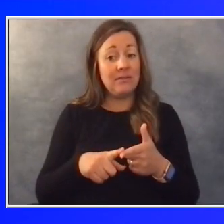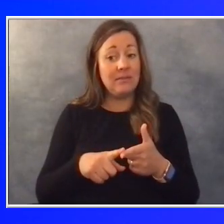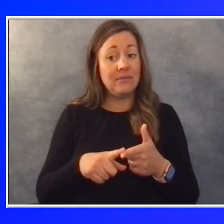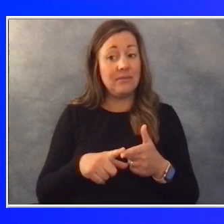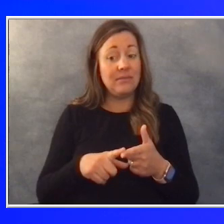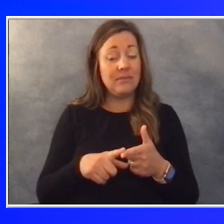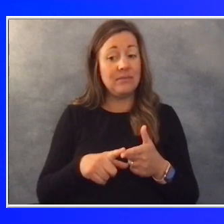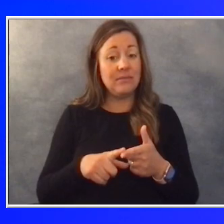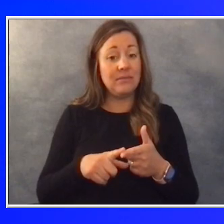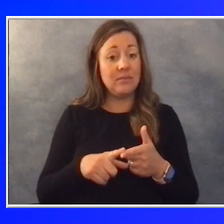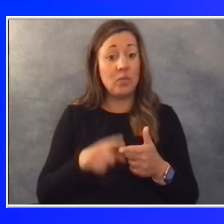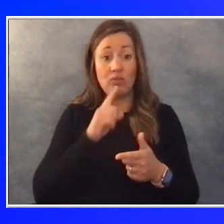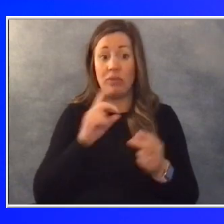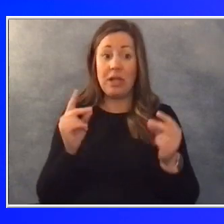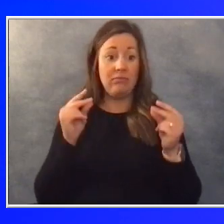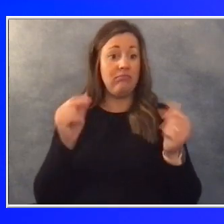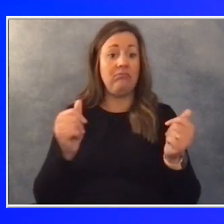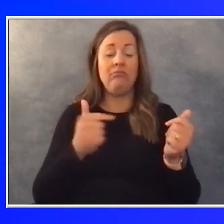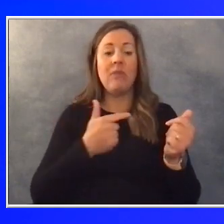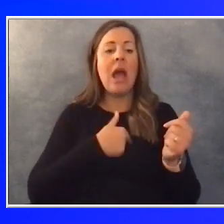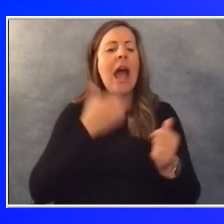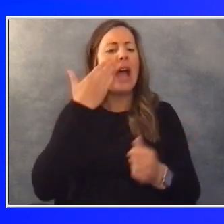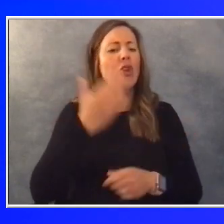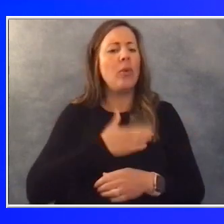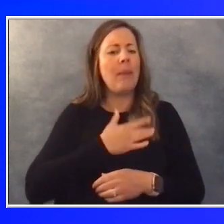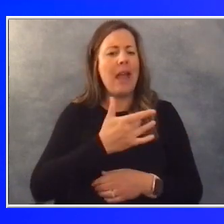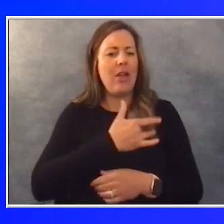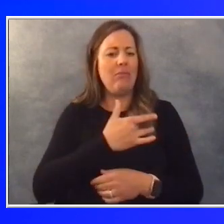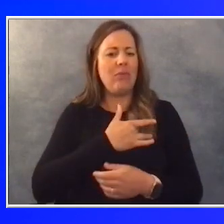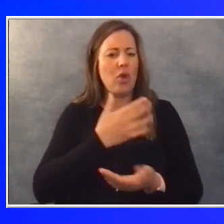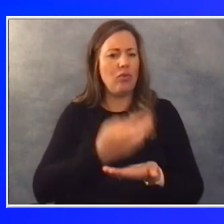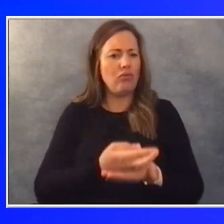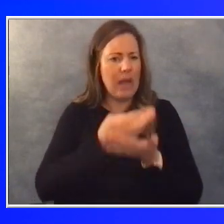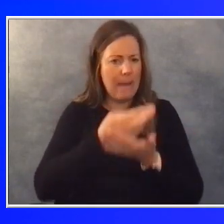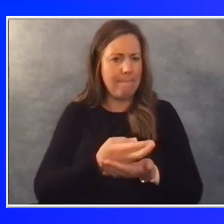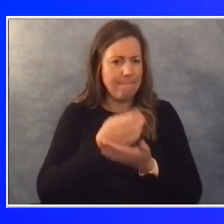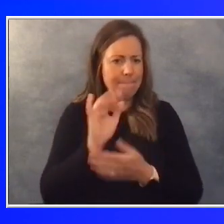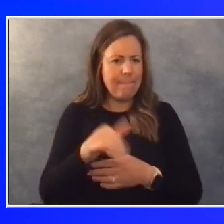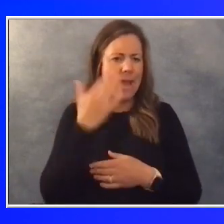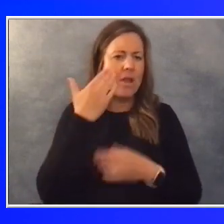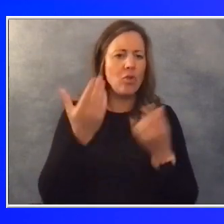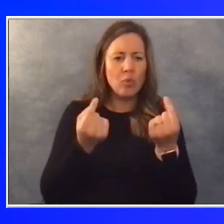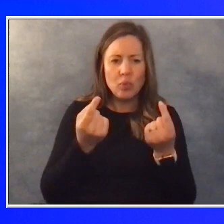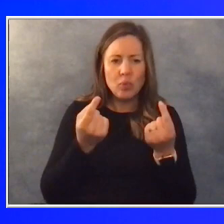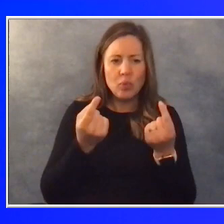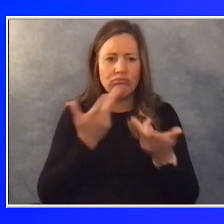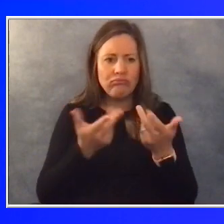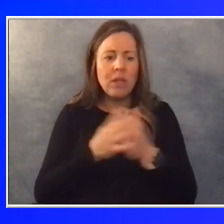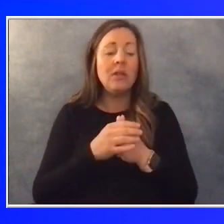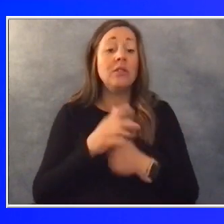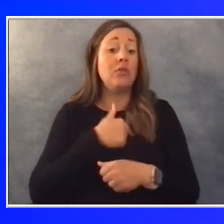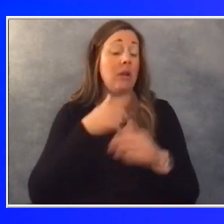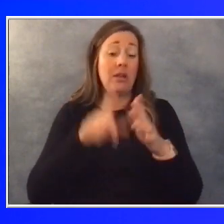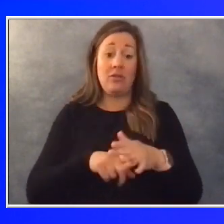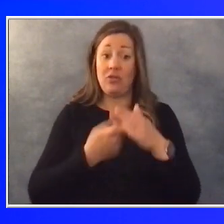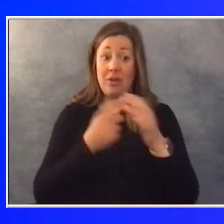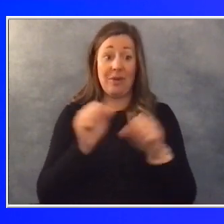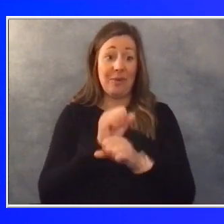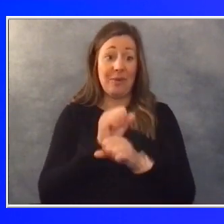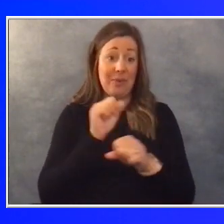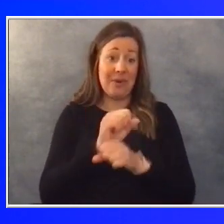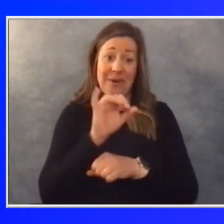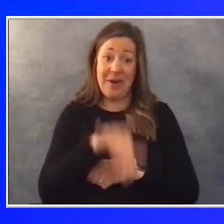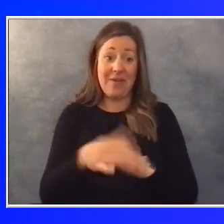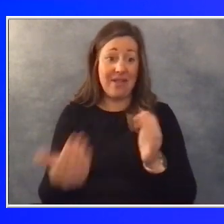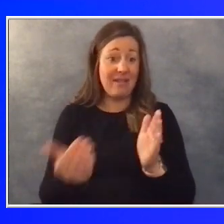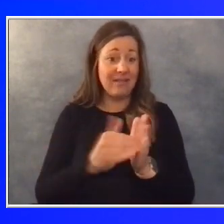I knew my cardiac rehab, and I knew what I needed to do. So I just started working on that again.